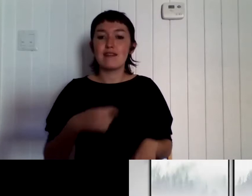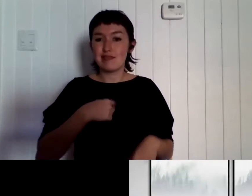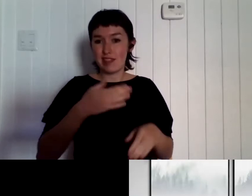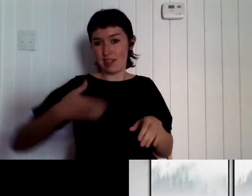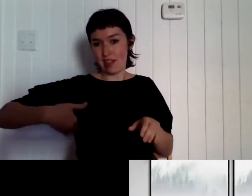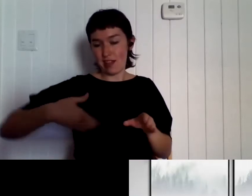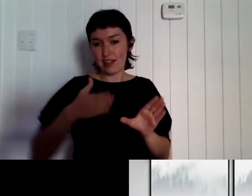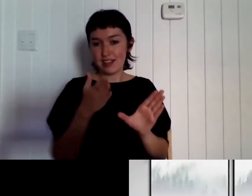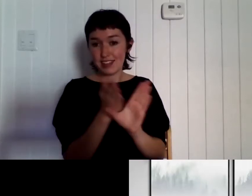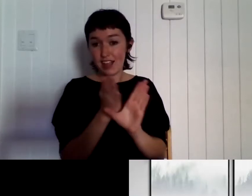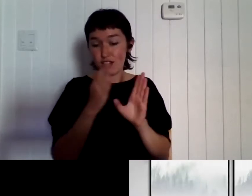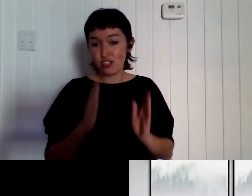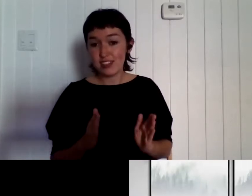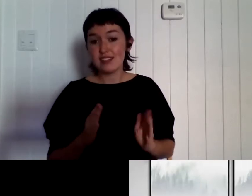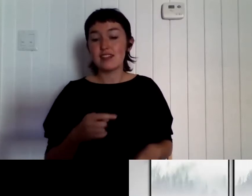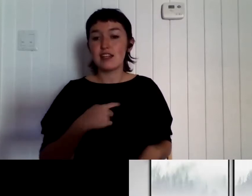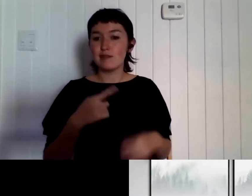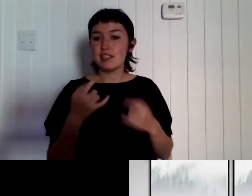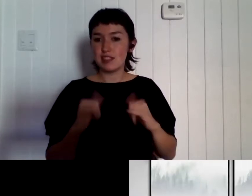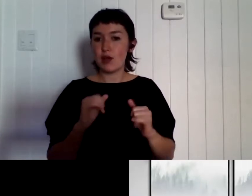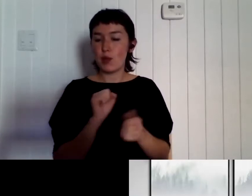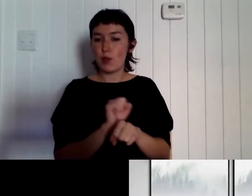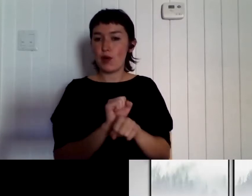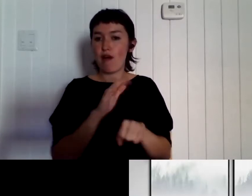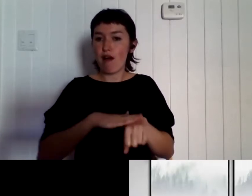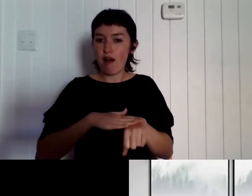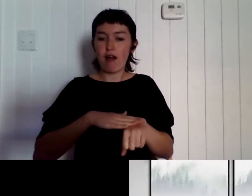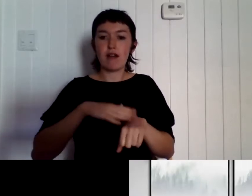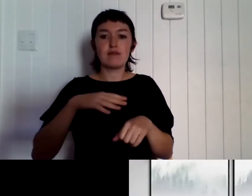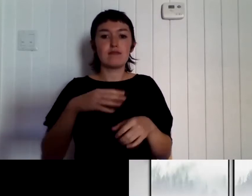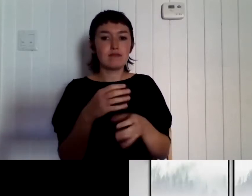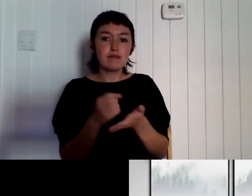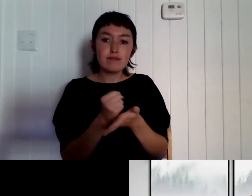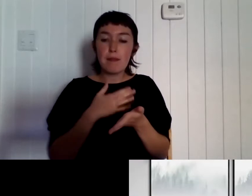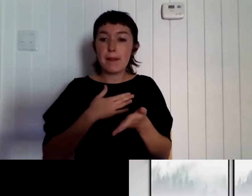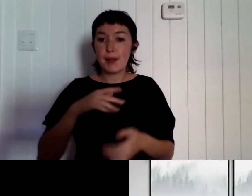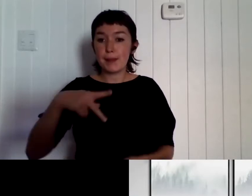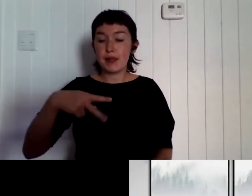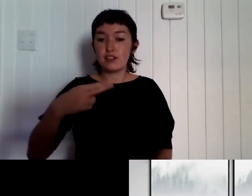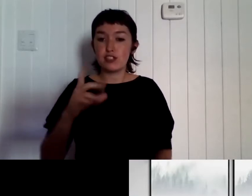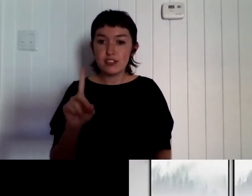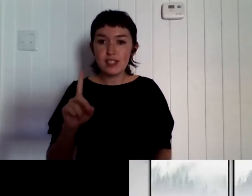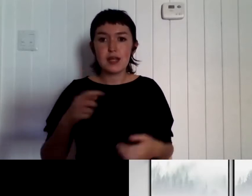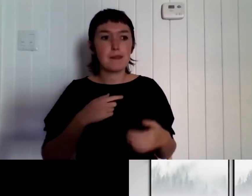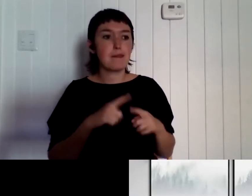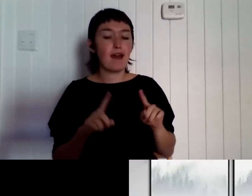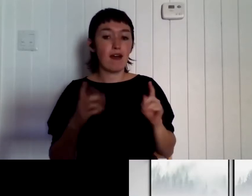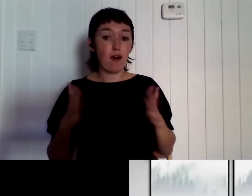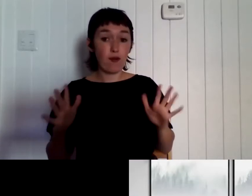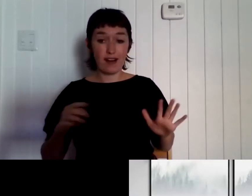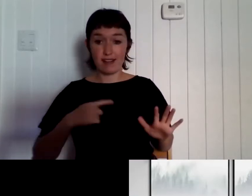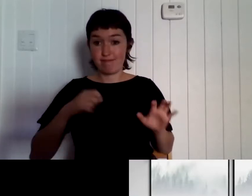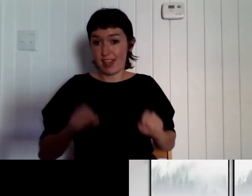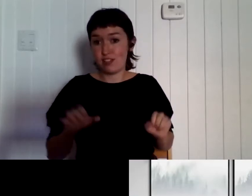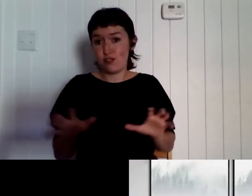on, getting my PhD, but already I'm getting to do really varying things from day to day. So for today, for example,